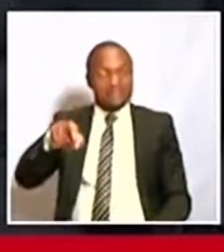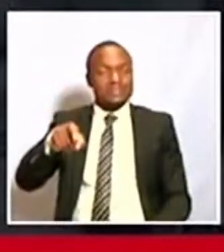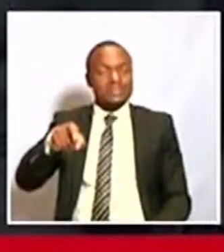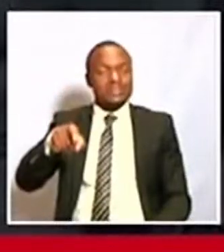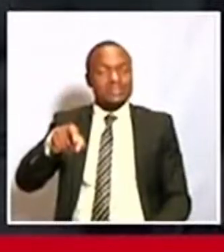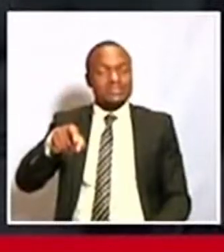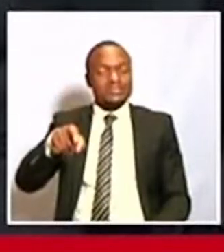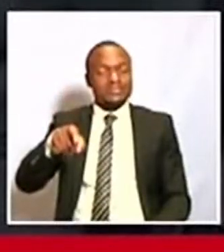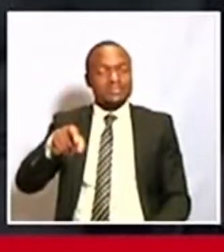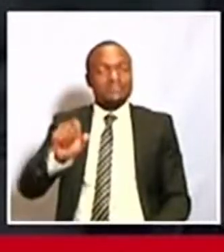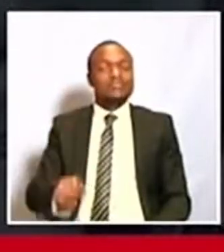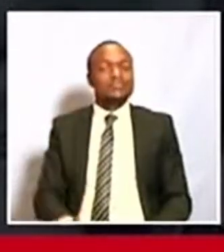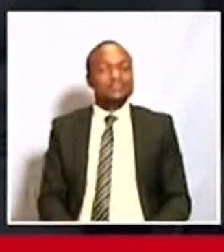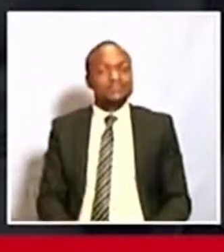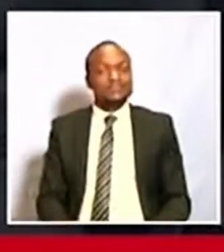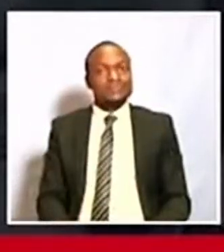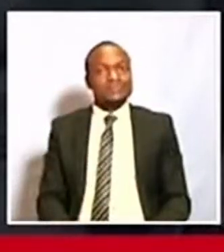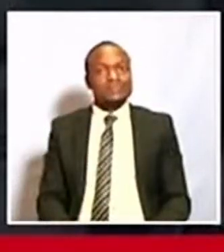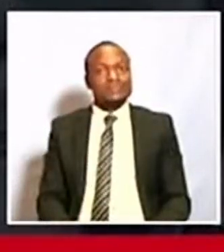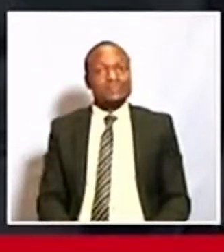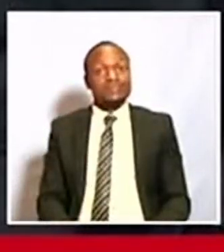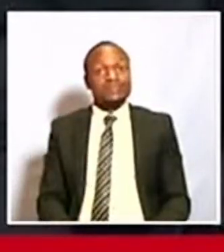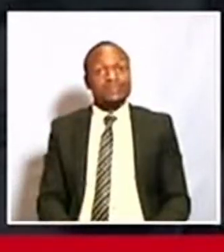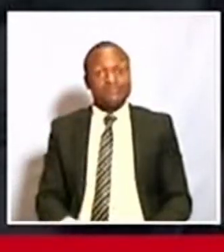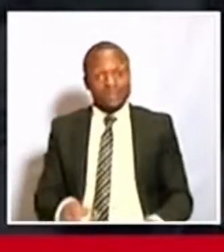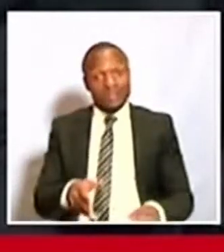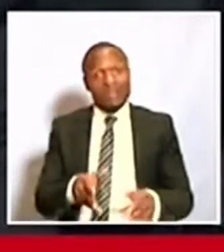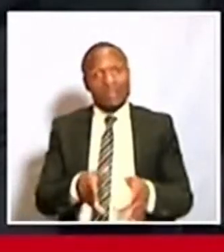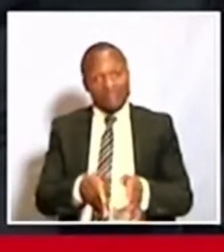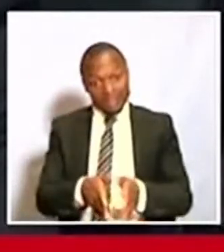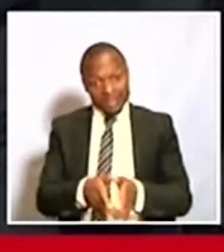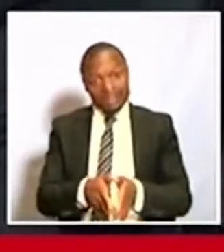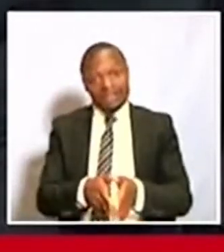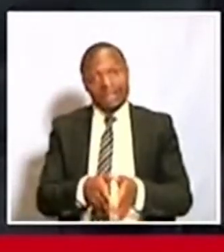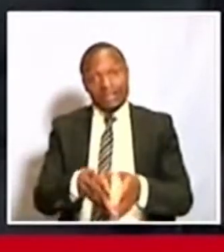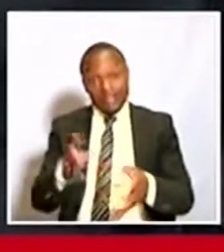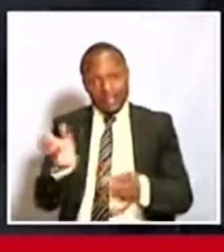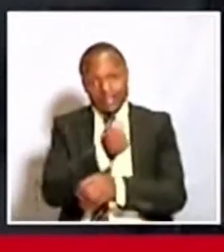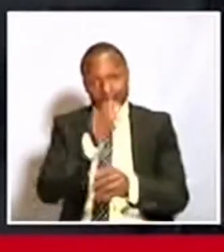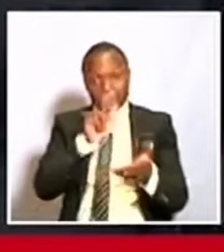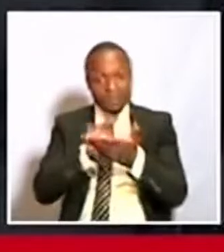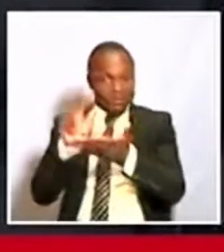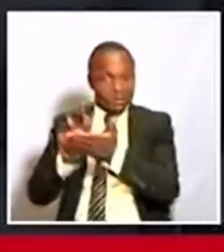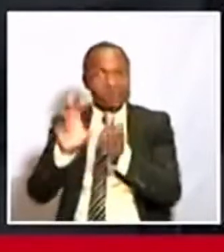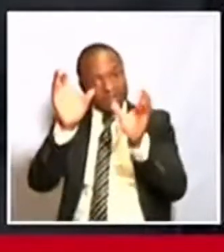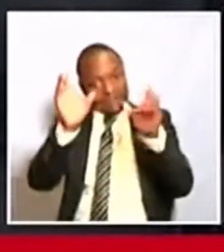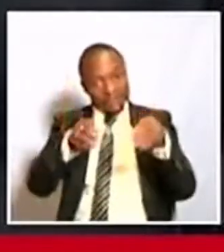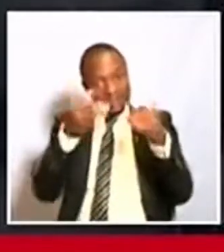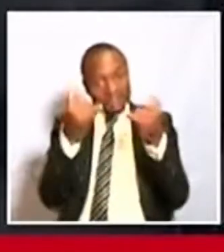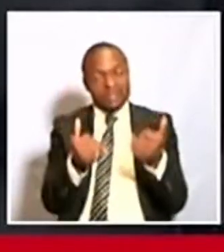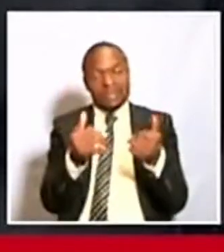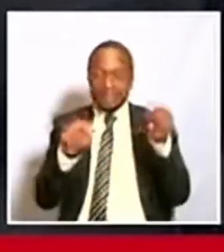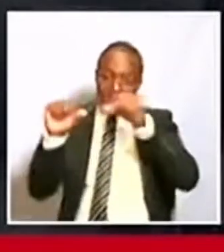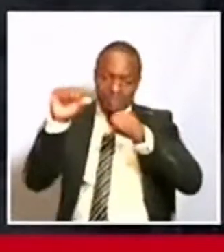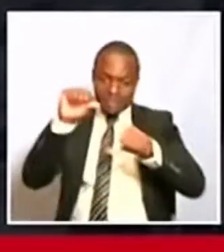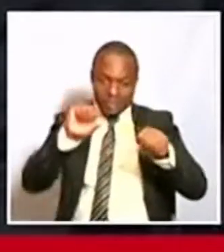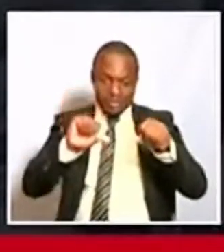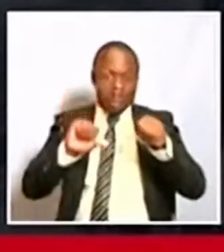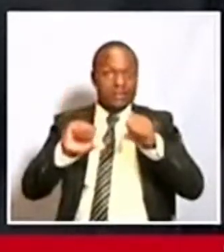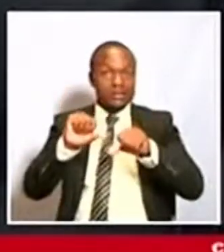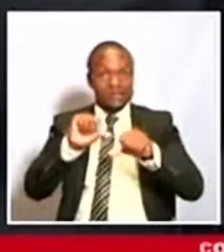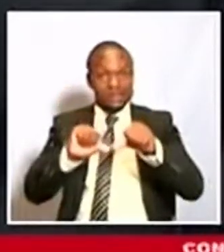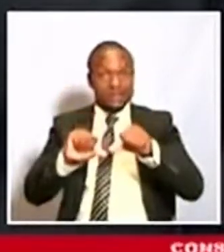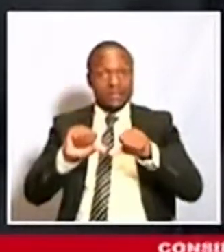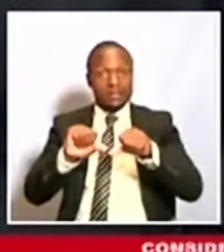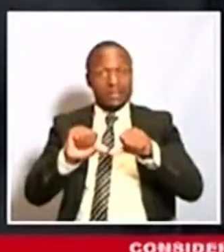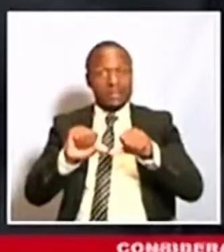to seek approval from the council. Now that they had, water had already been spent,